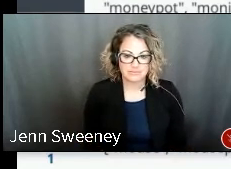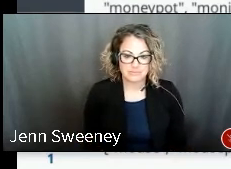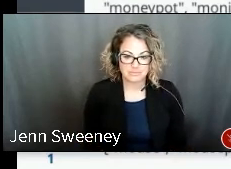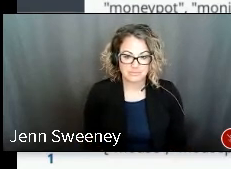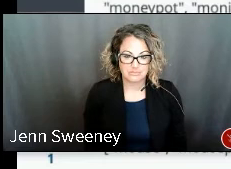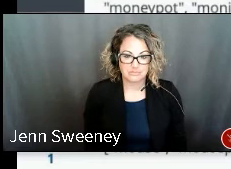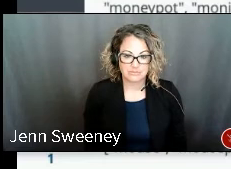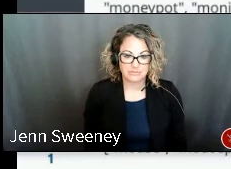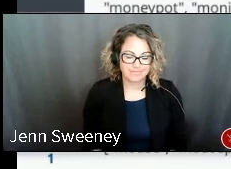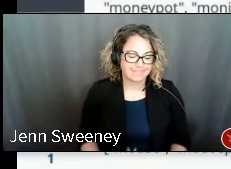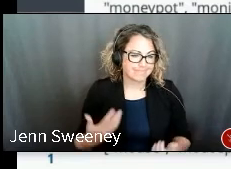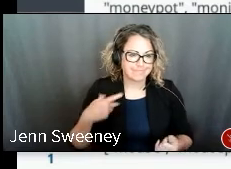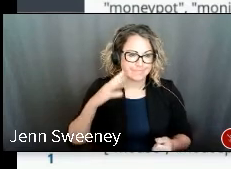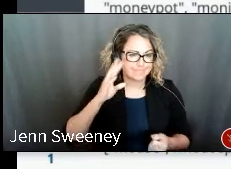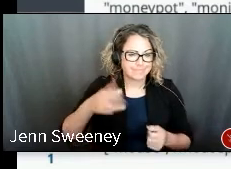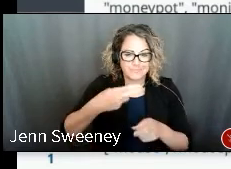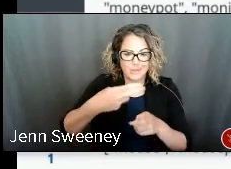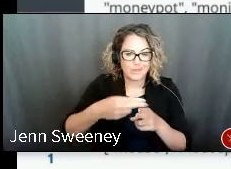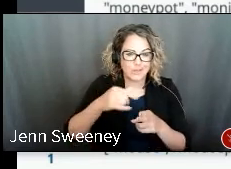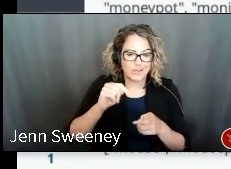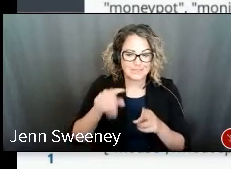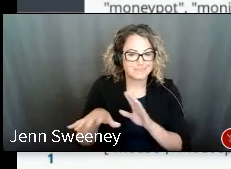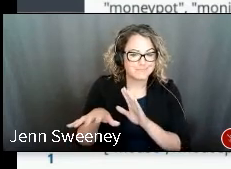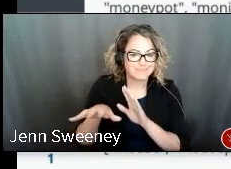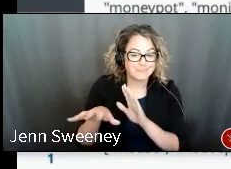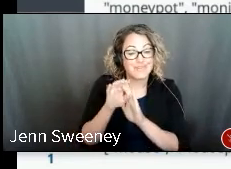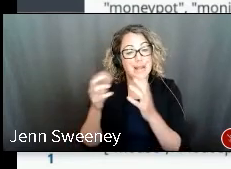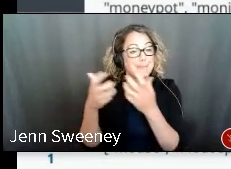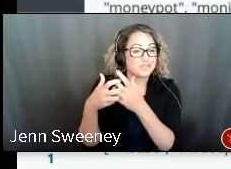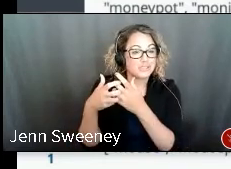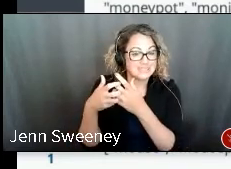Let's call it find matches.